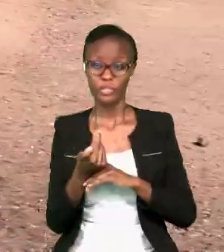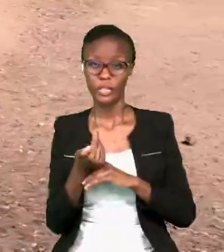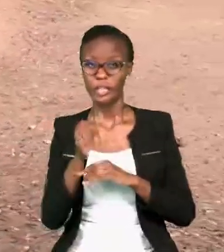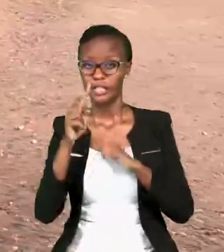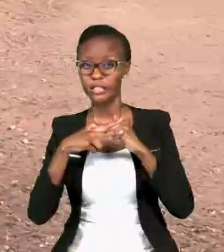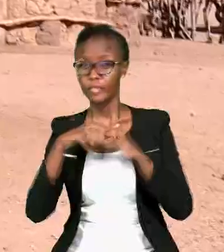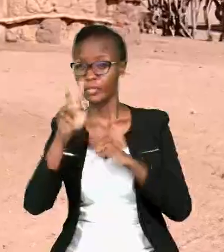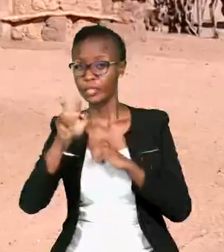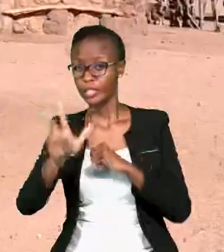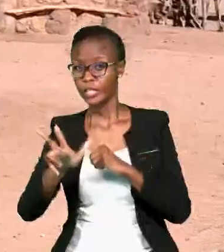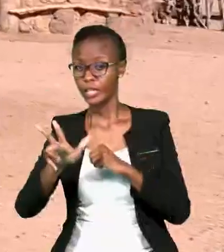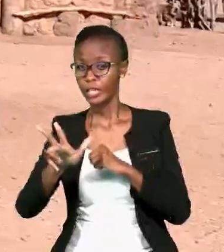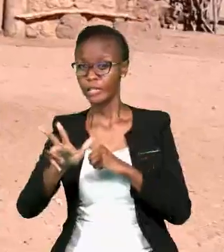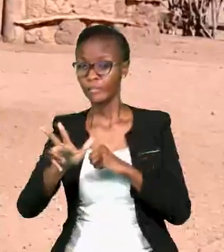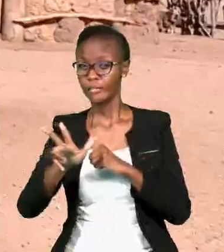2,723 households containing